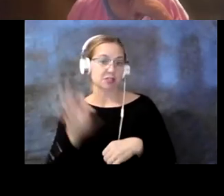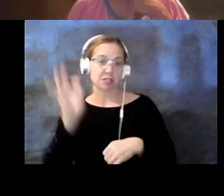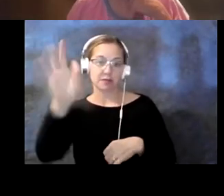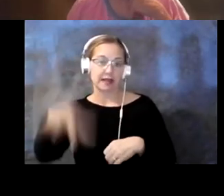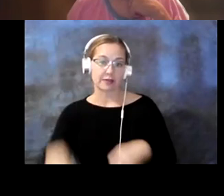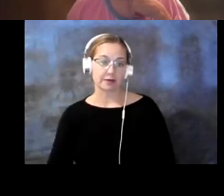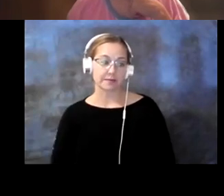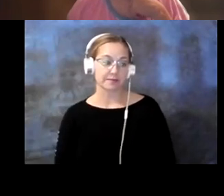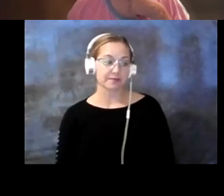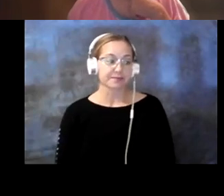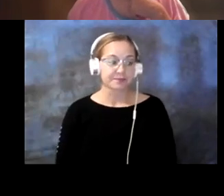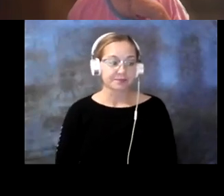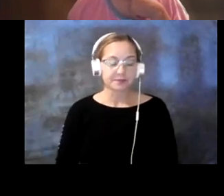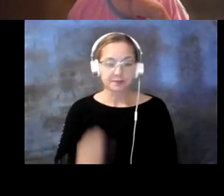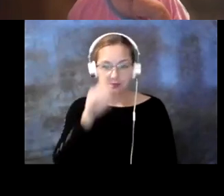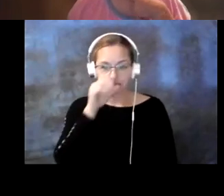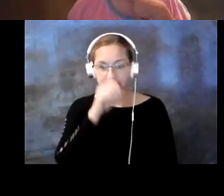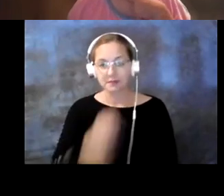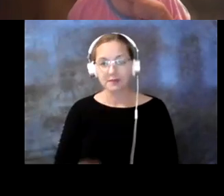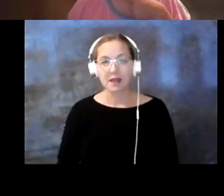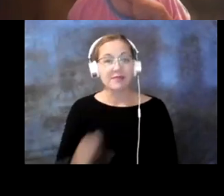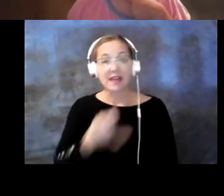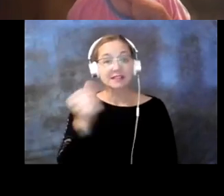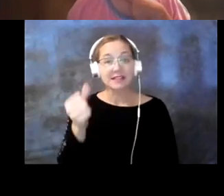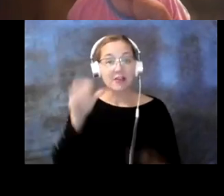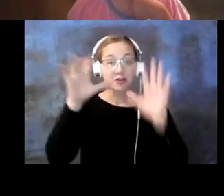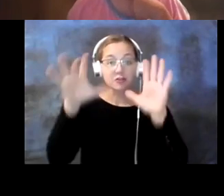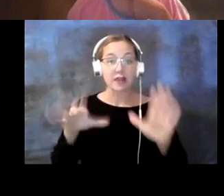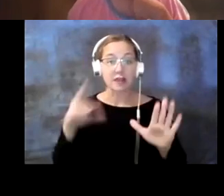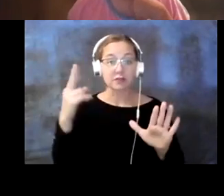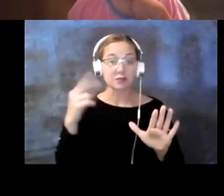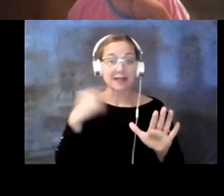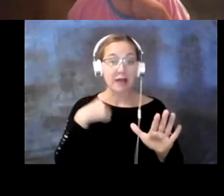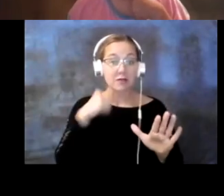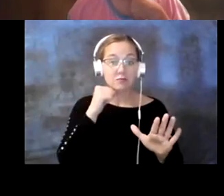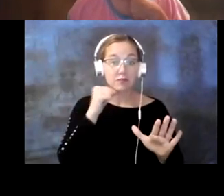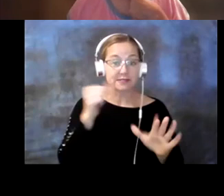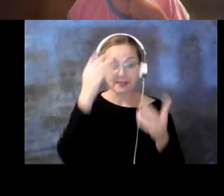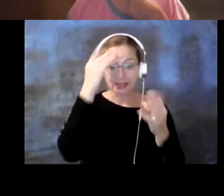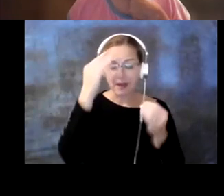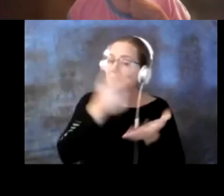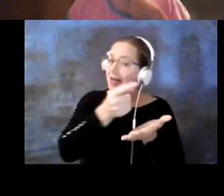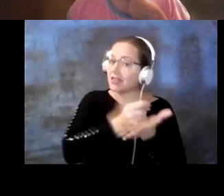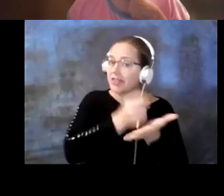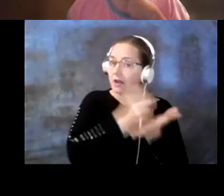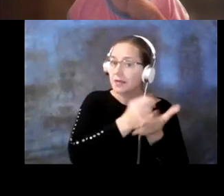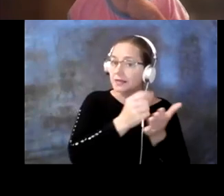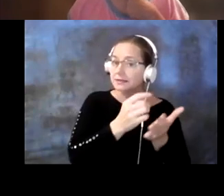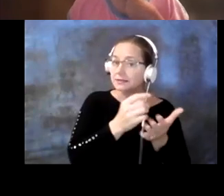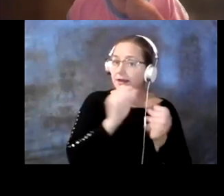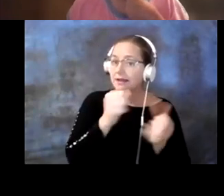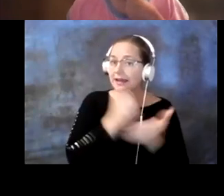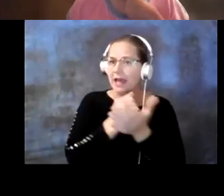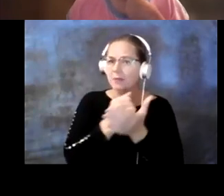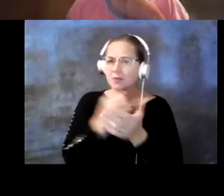That's another great resource that I wasn't even thinking about is the therapist they could help you navigate